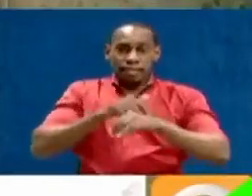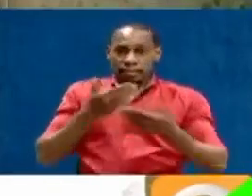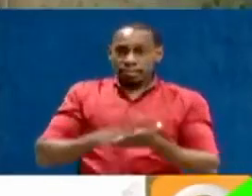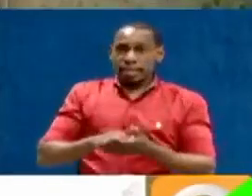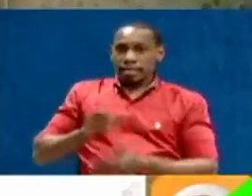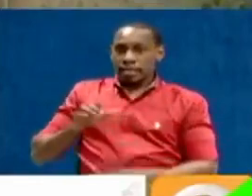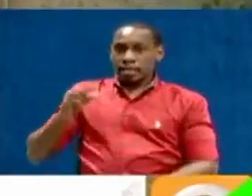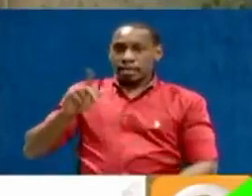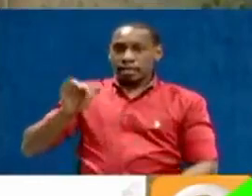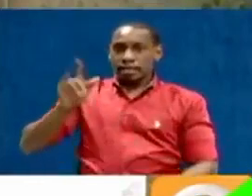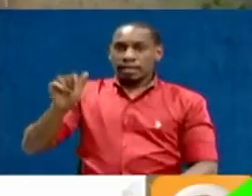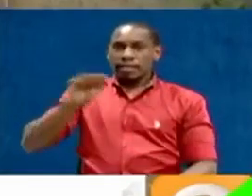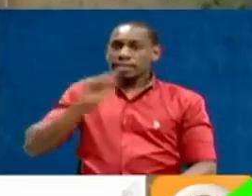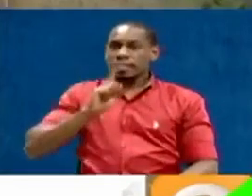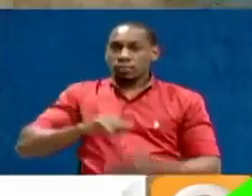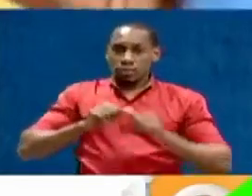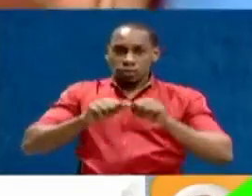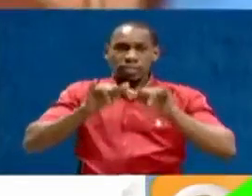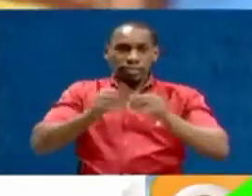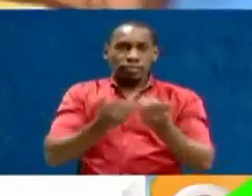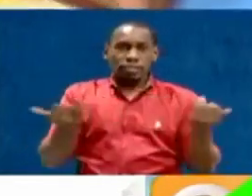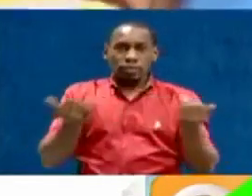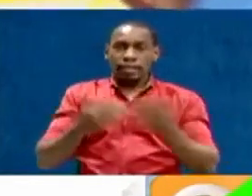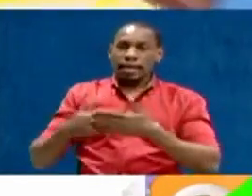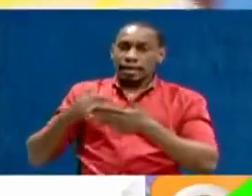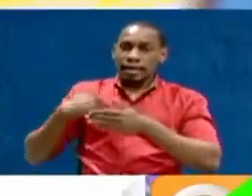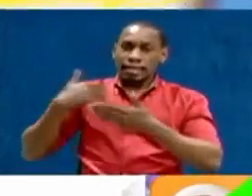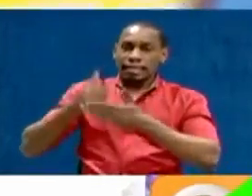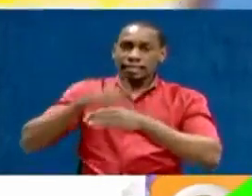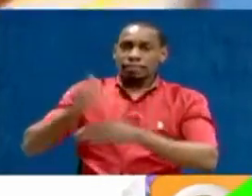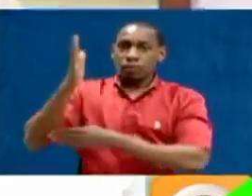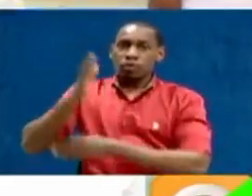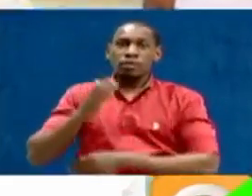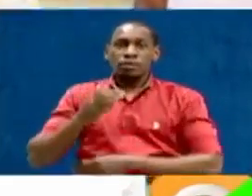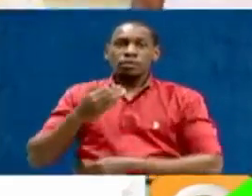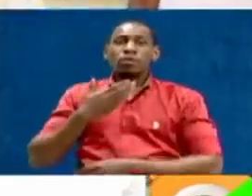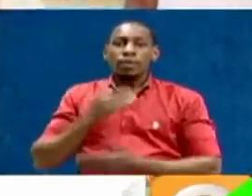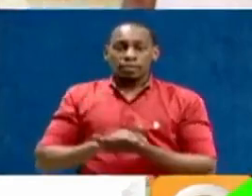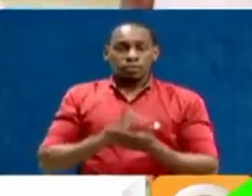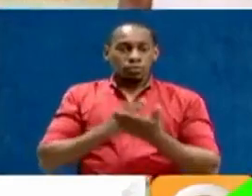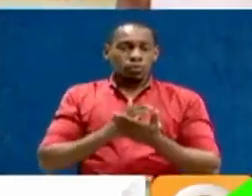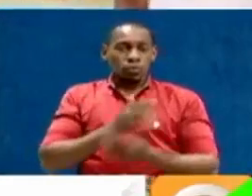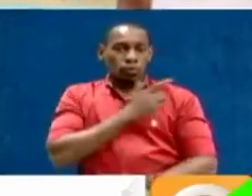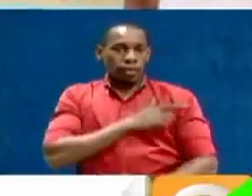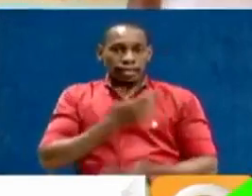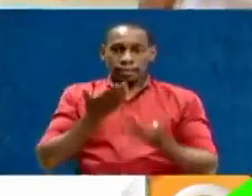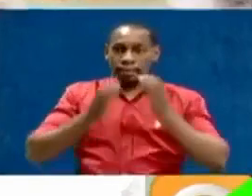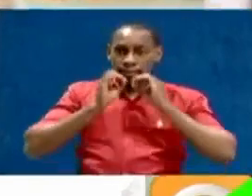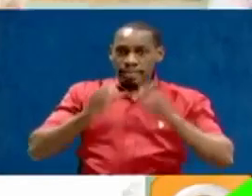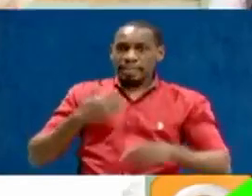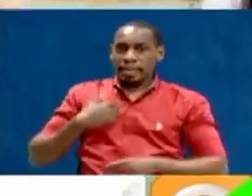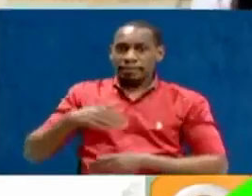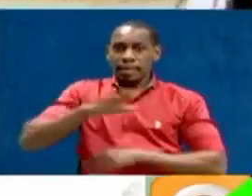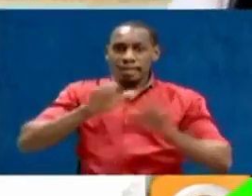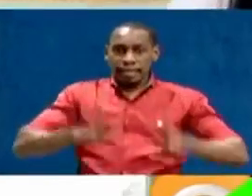sasa Gladys anasema kuwa atasalia na watoto hawa hadi siku ambayo Mola atapenda. Bahati au baraka ya wasichana hawa kupata